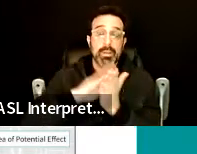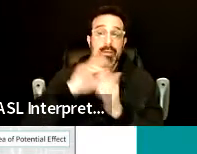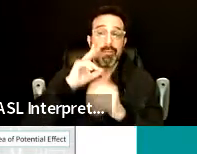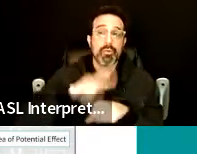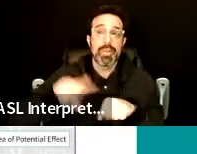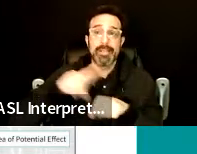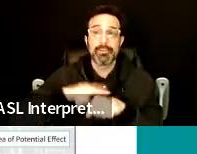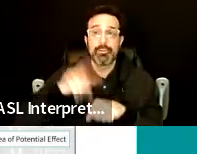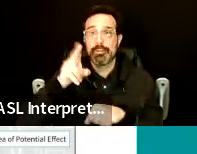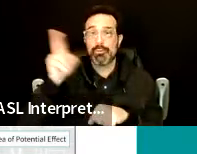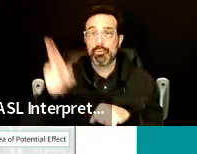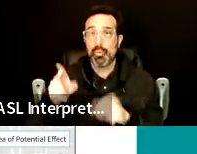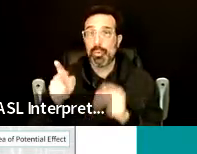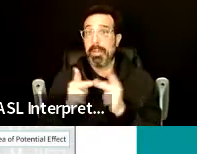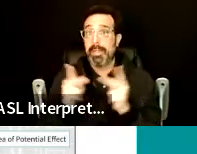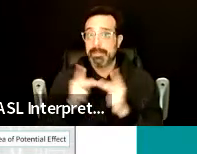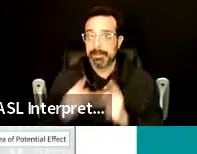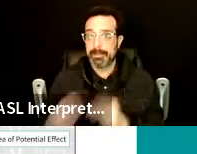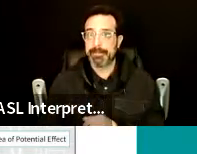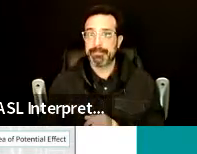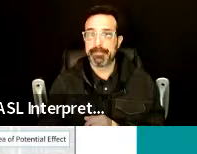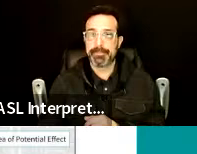Historic Places.